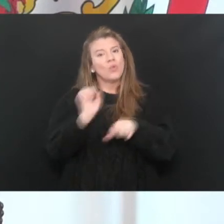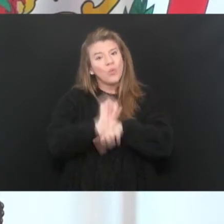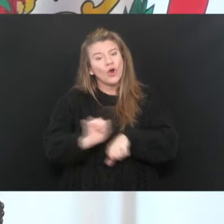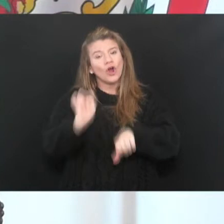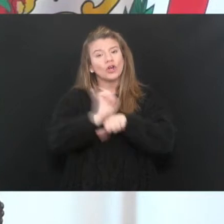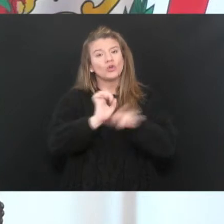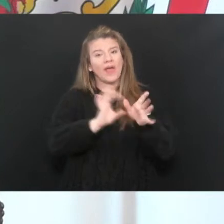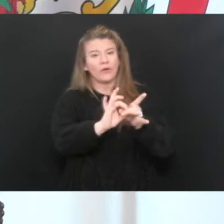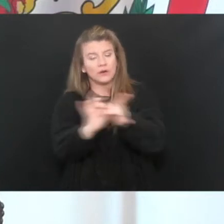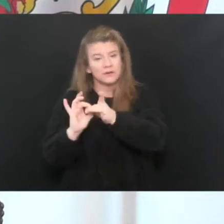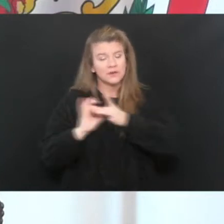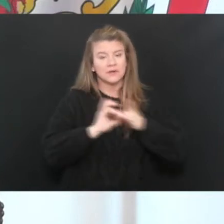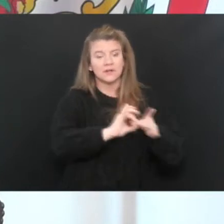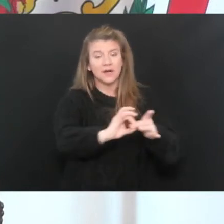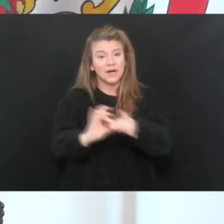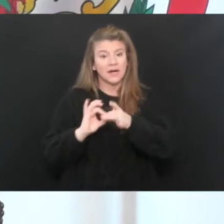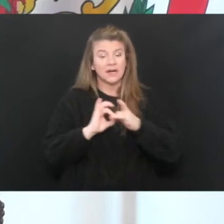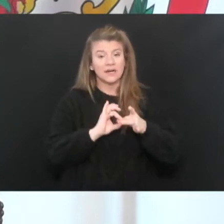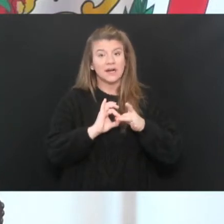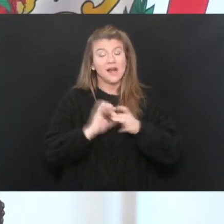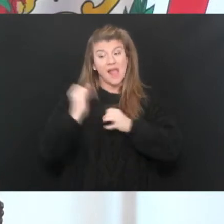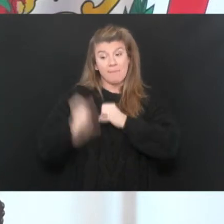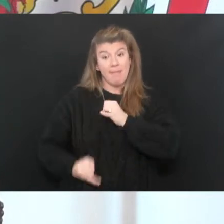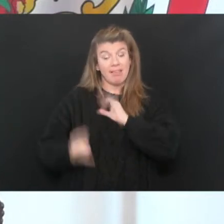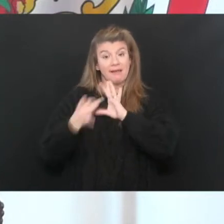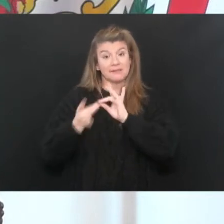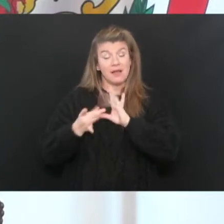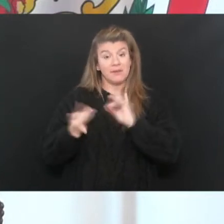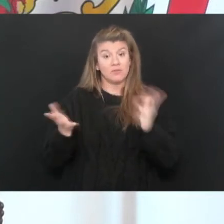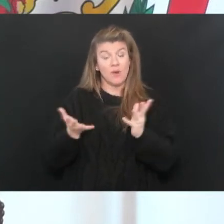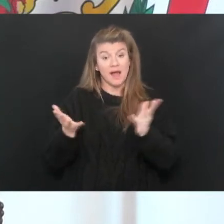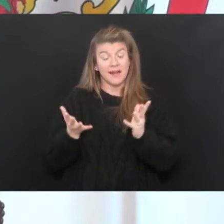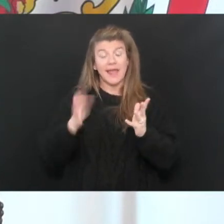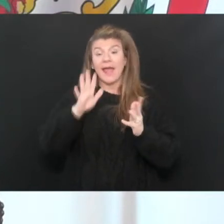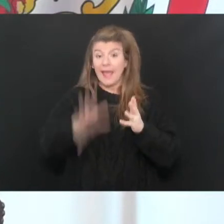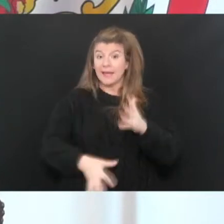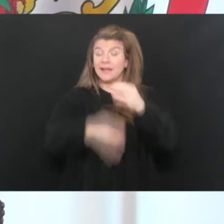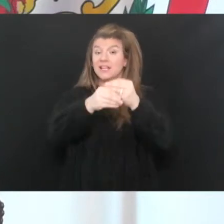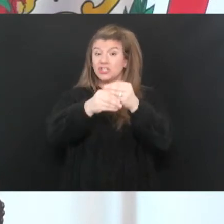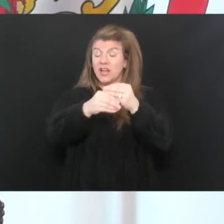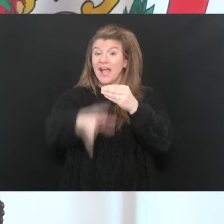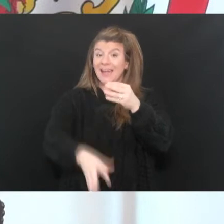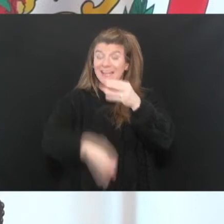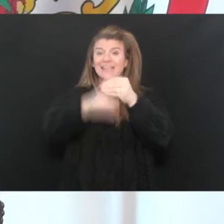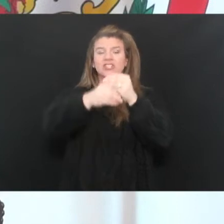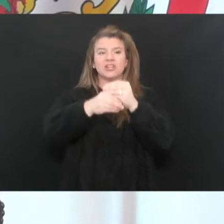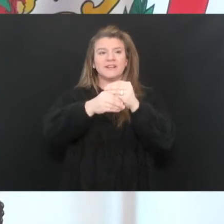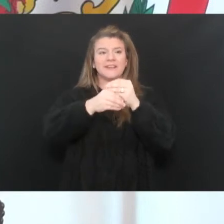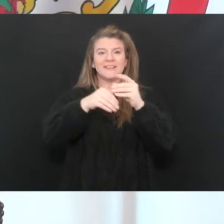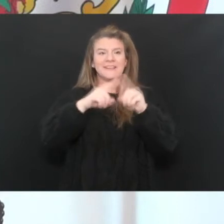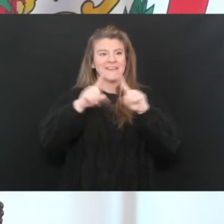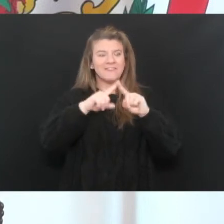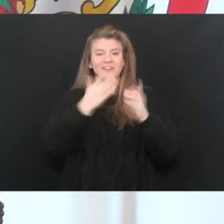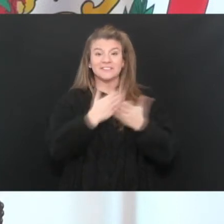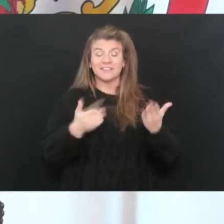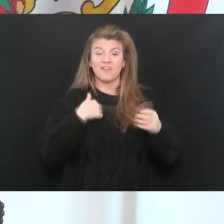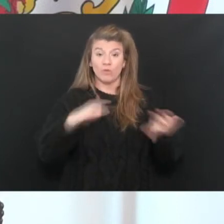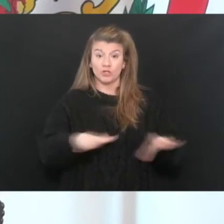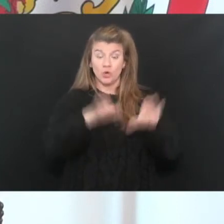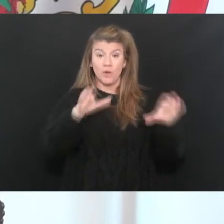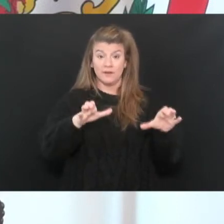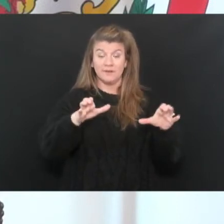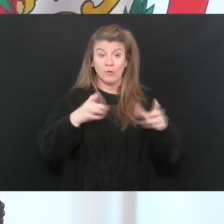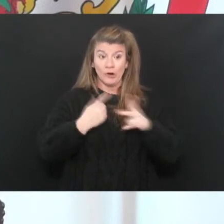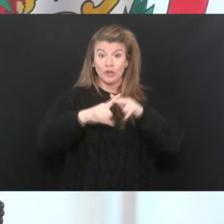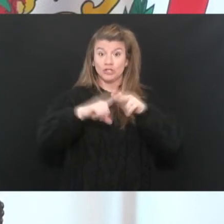with me. And the last thing I would say is just this: in addition to all the stuff that we're going to be doing that we're rolling out right